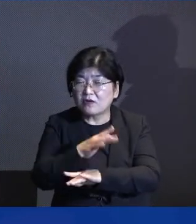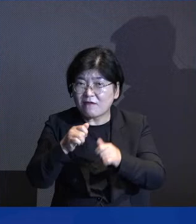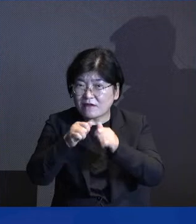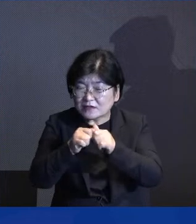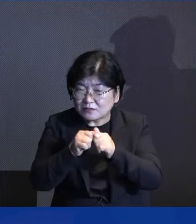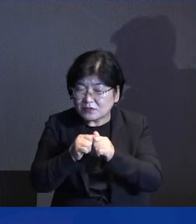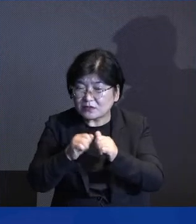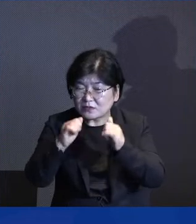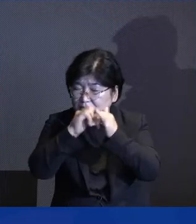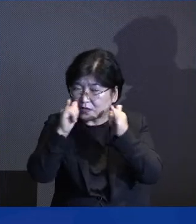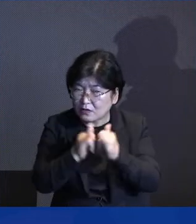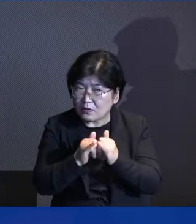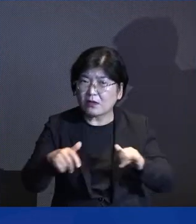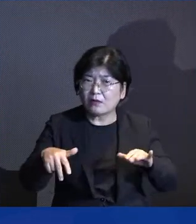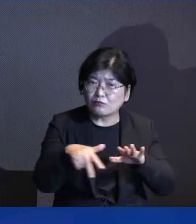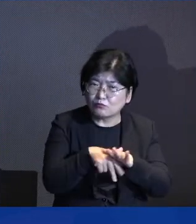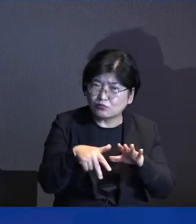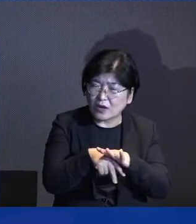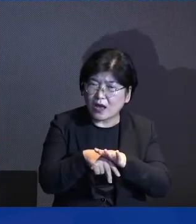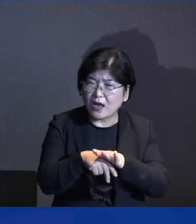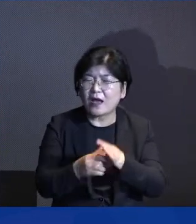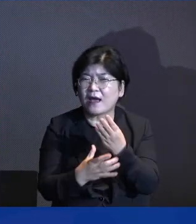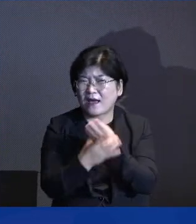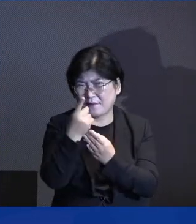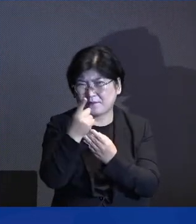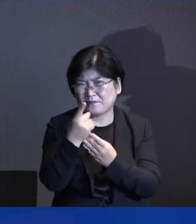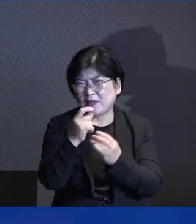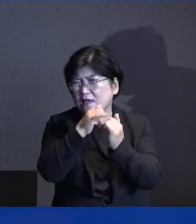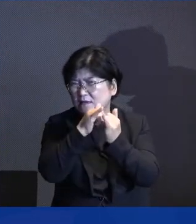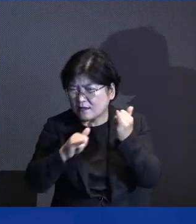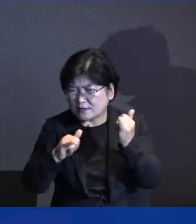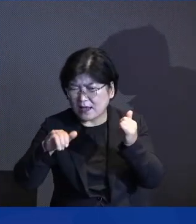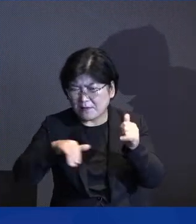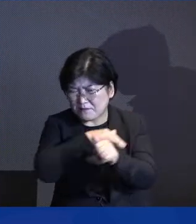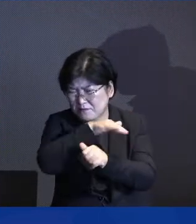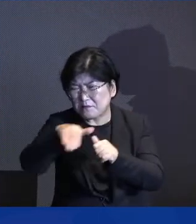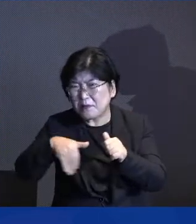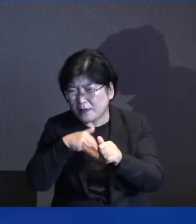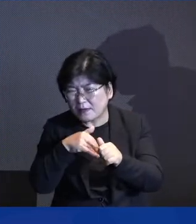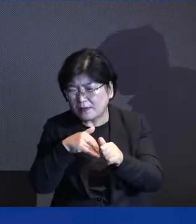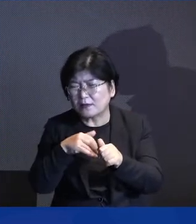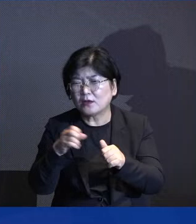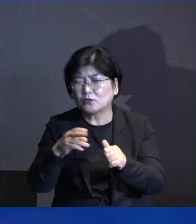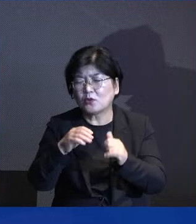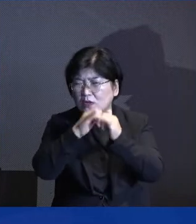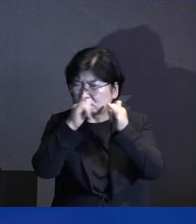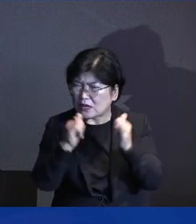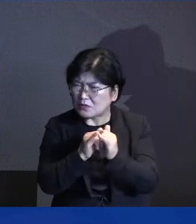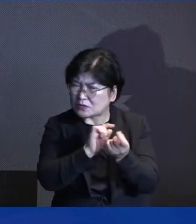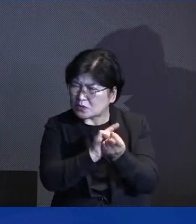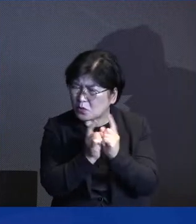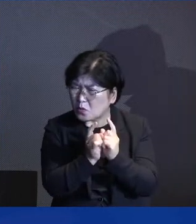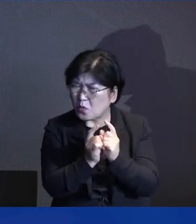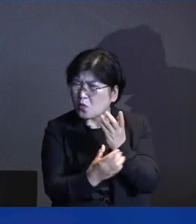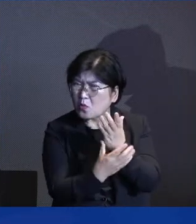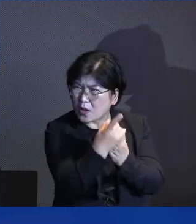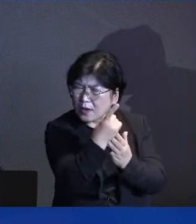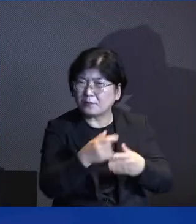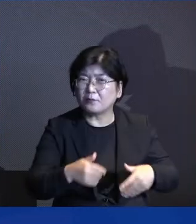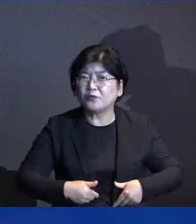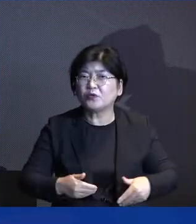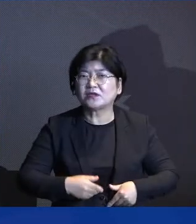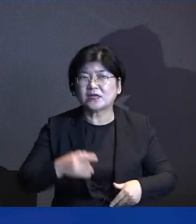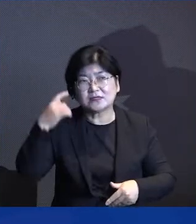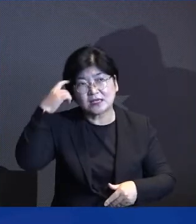and maybe even historical background of the society that might reshape or inform the meaning of